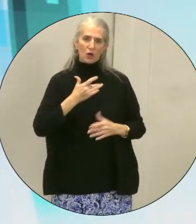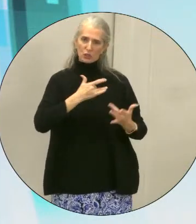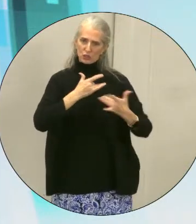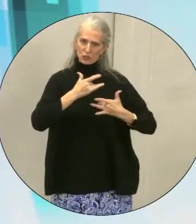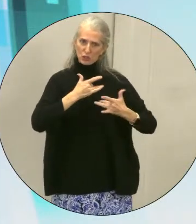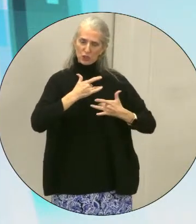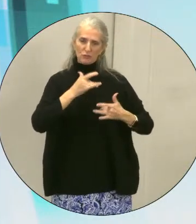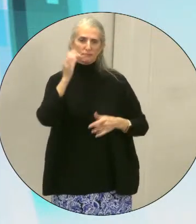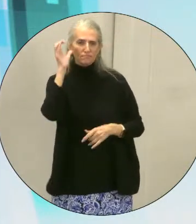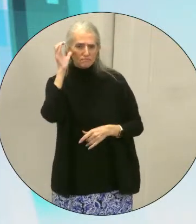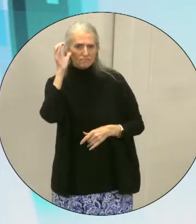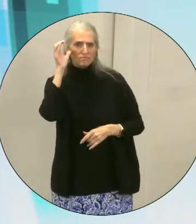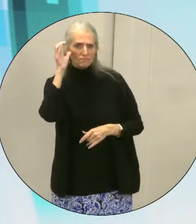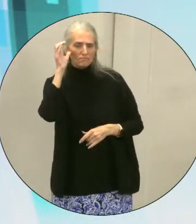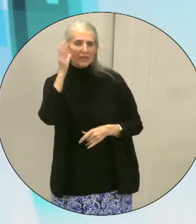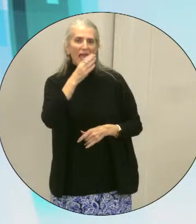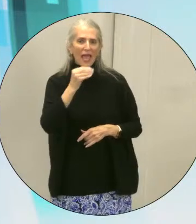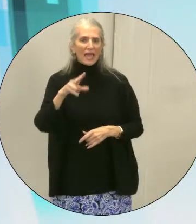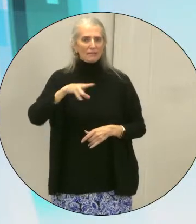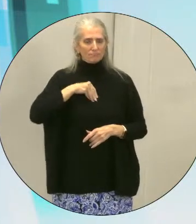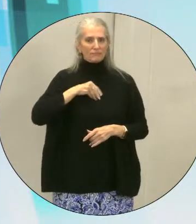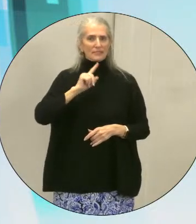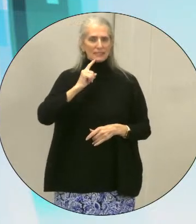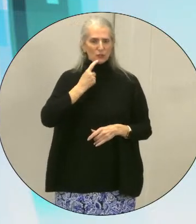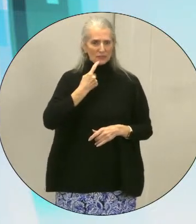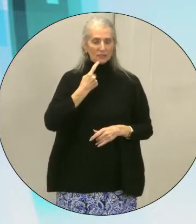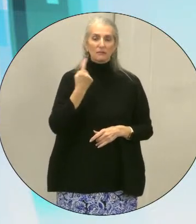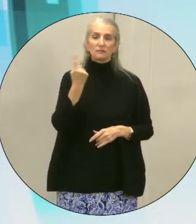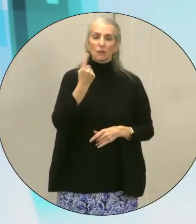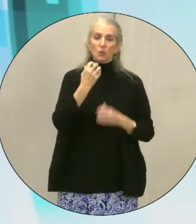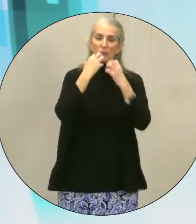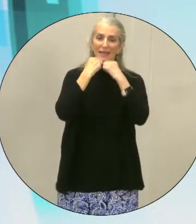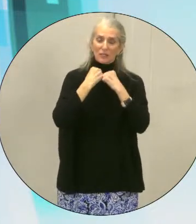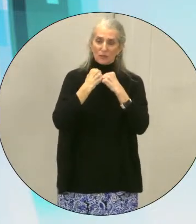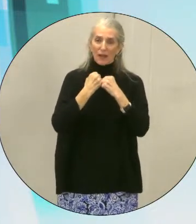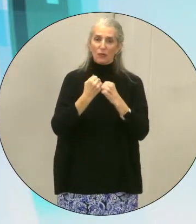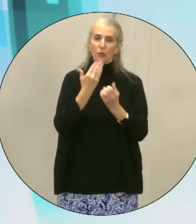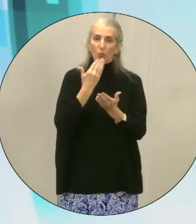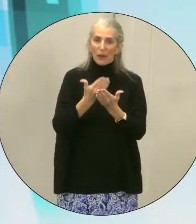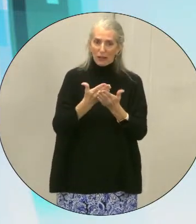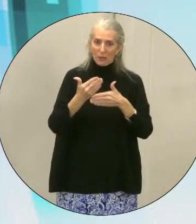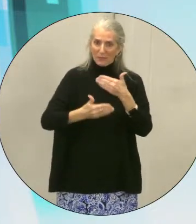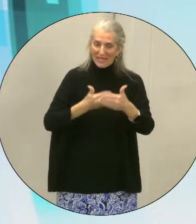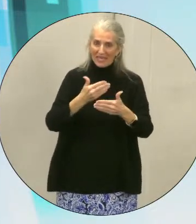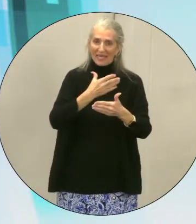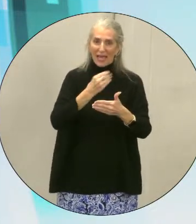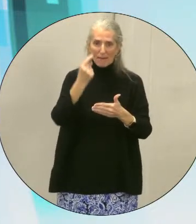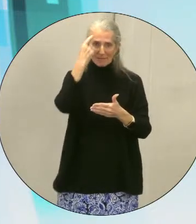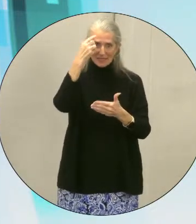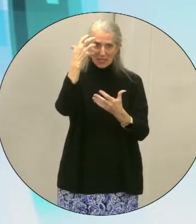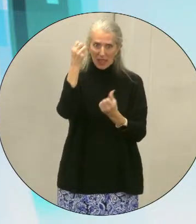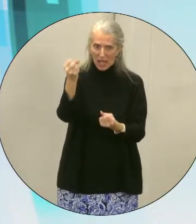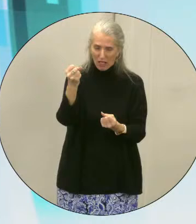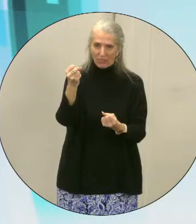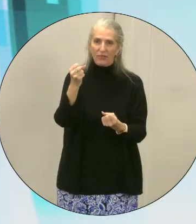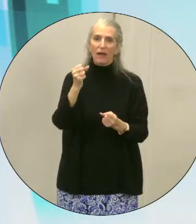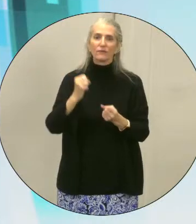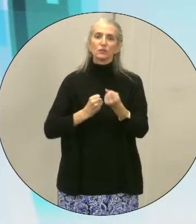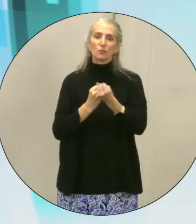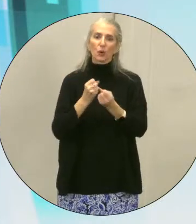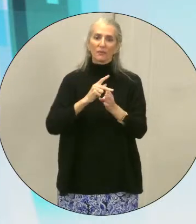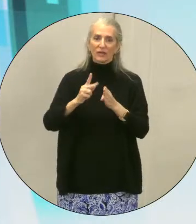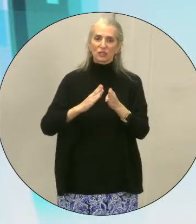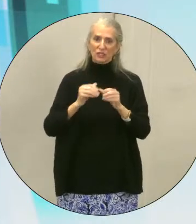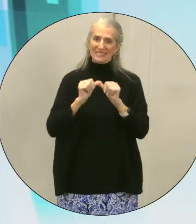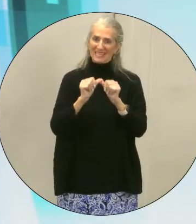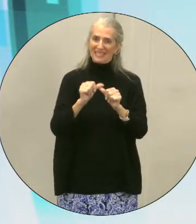seriously. Someone that cares about the well-being and mental health of the support professionals that keep this district running.